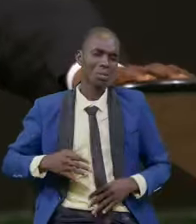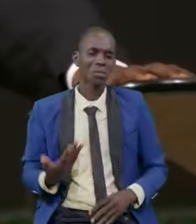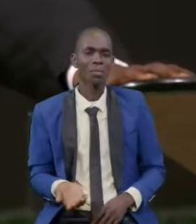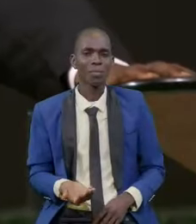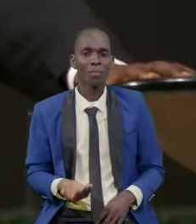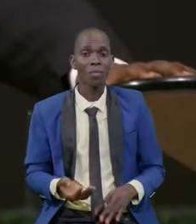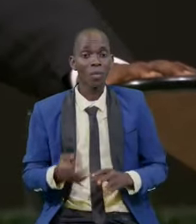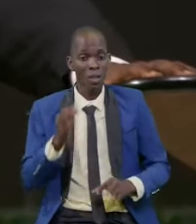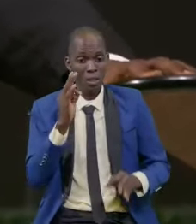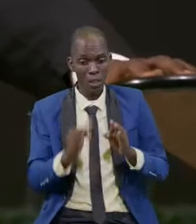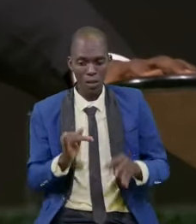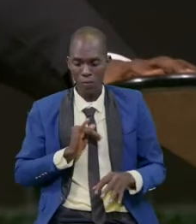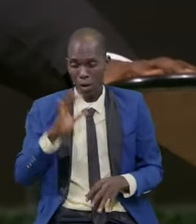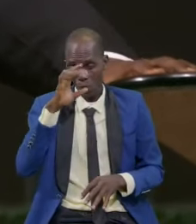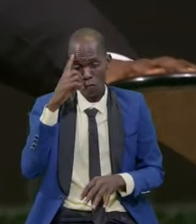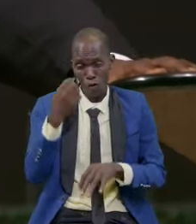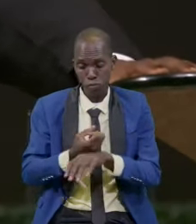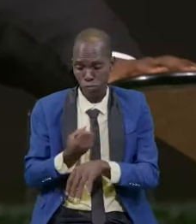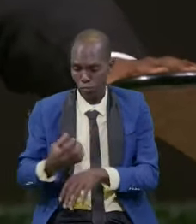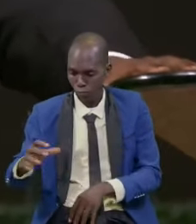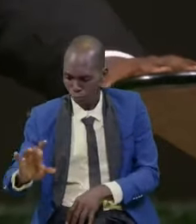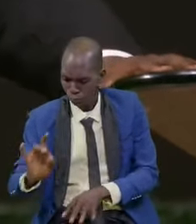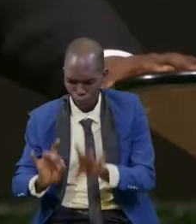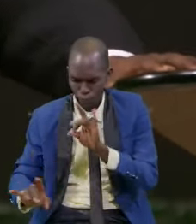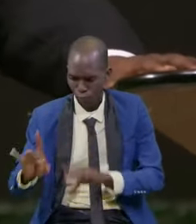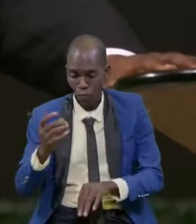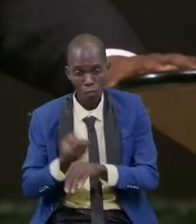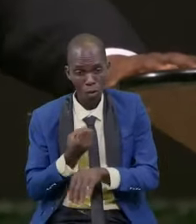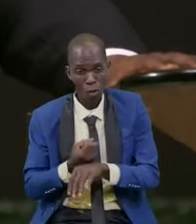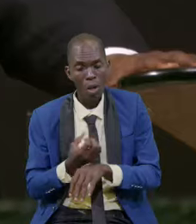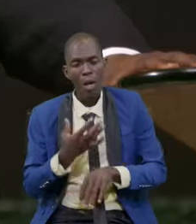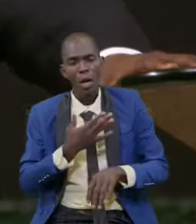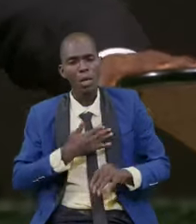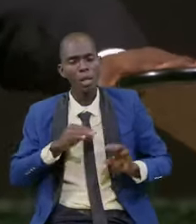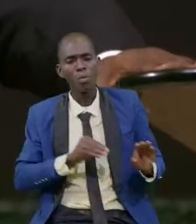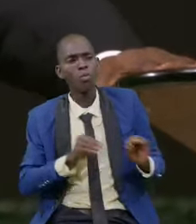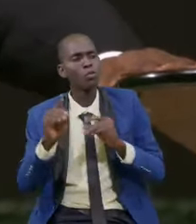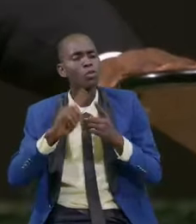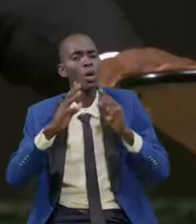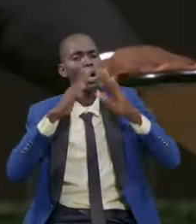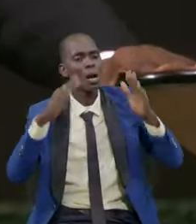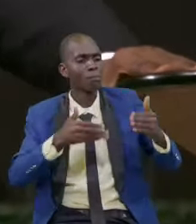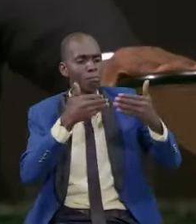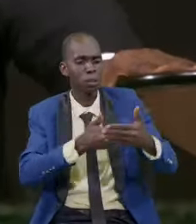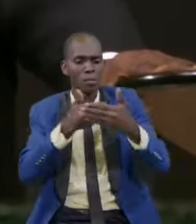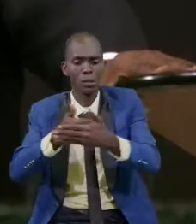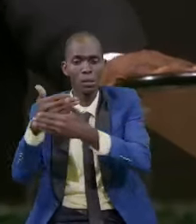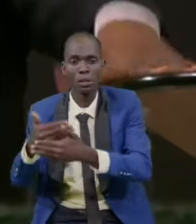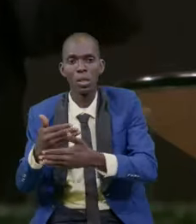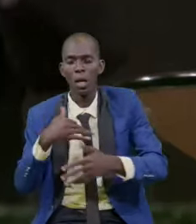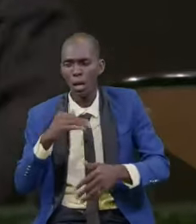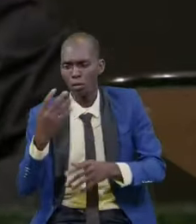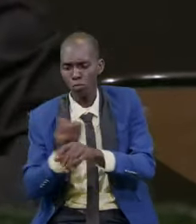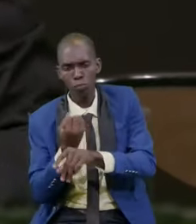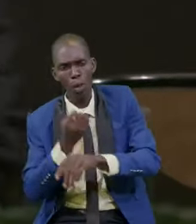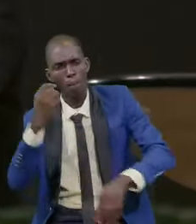houses around in the neighborhood, I break their windows with stones. Throw it there, throw it there, throw